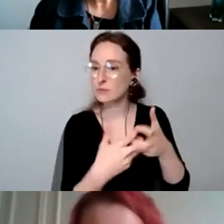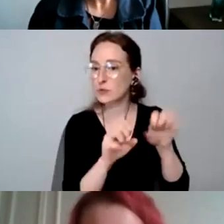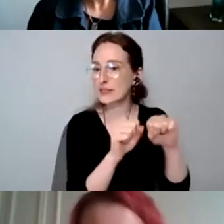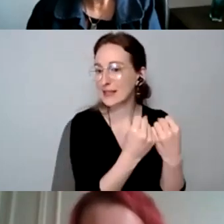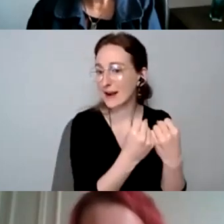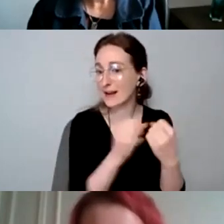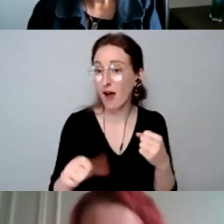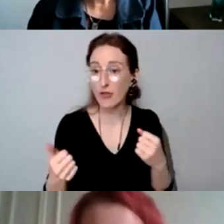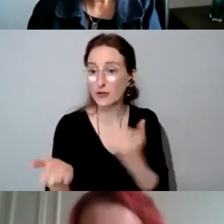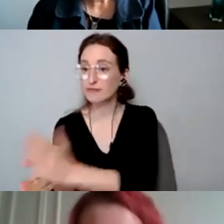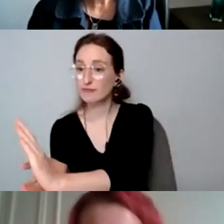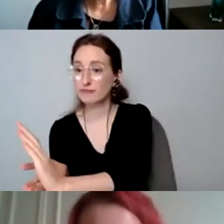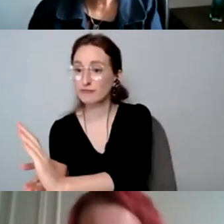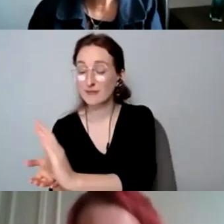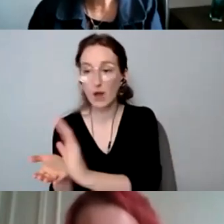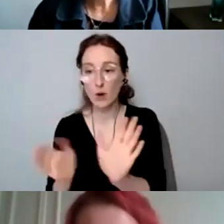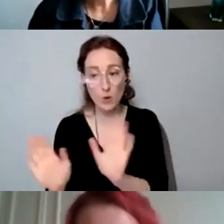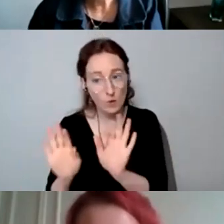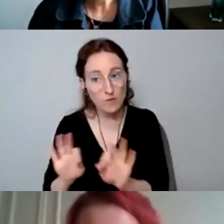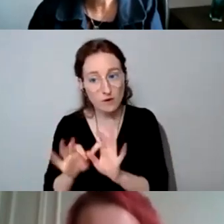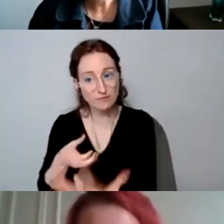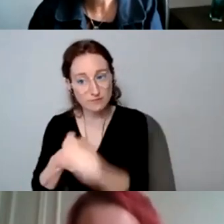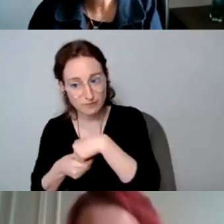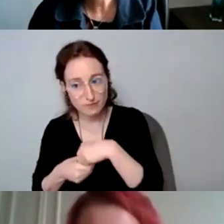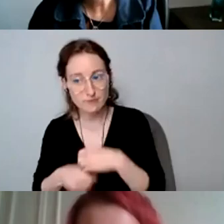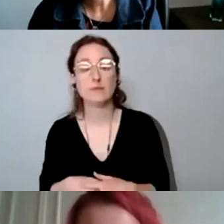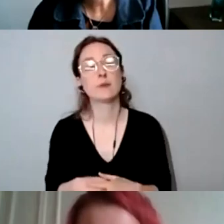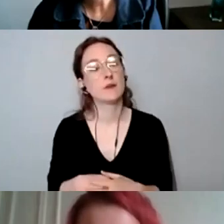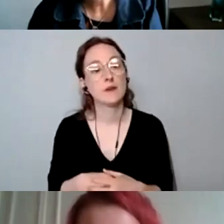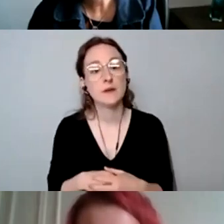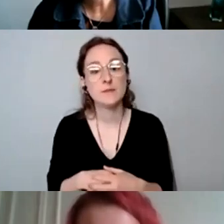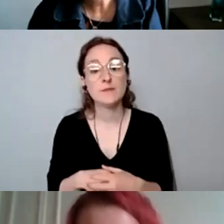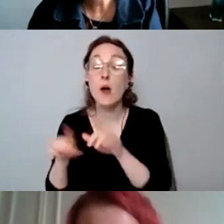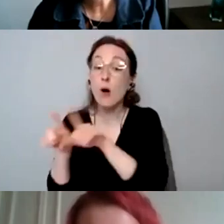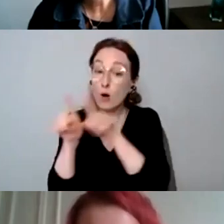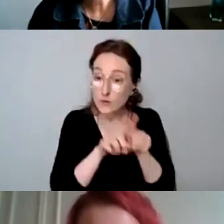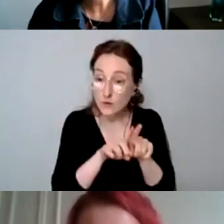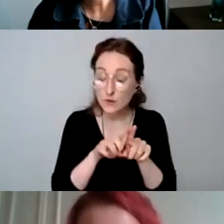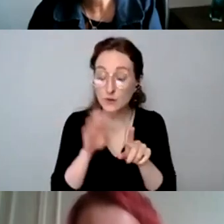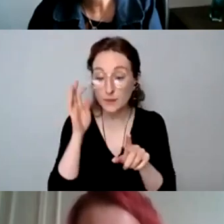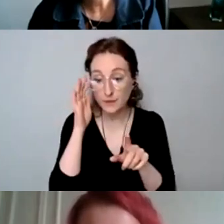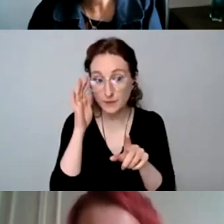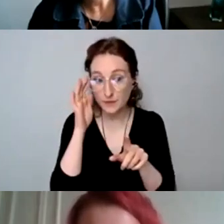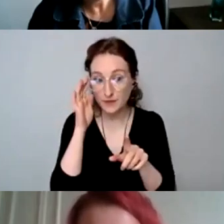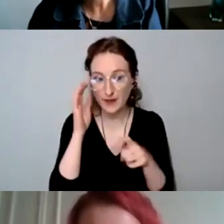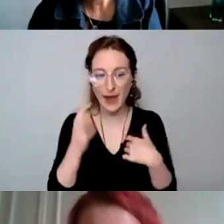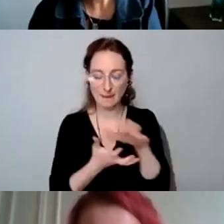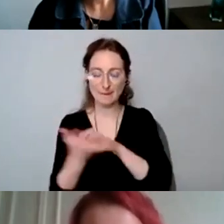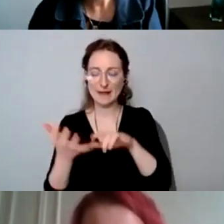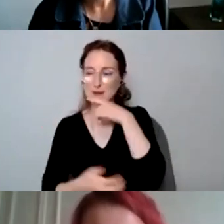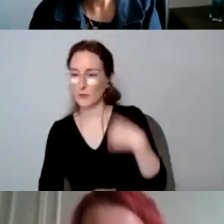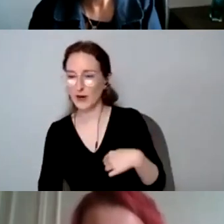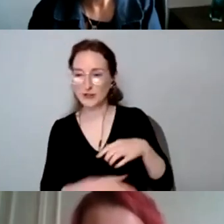need to account for that. We also need to account for the fact that doing inclusia, I'm mixing Russian and English,